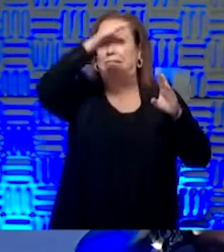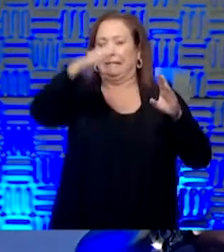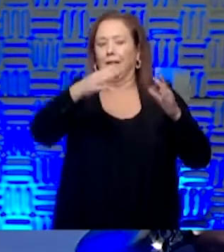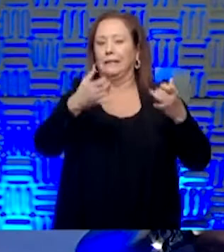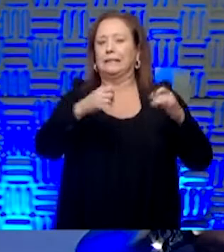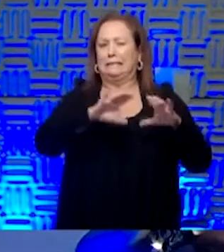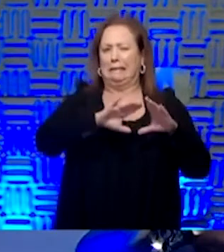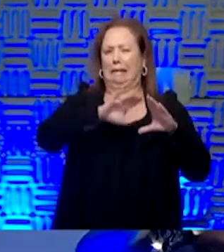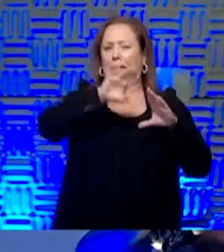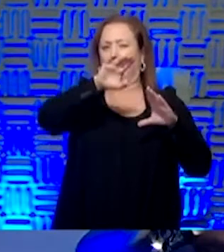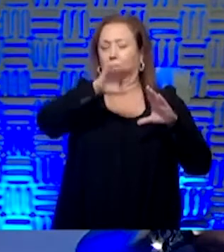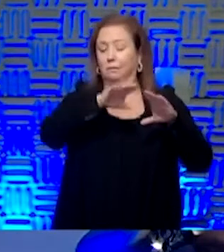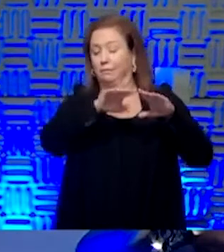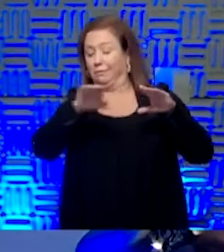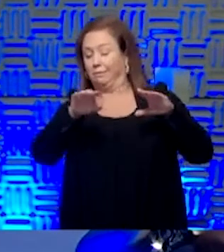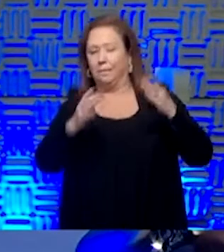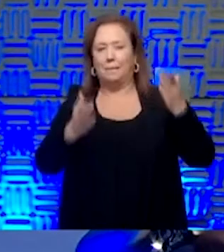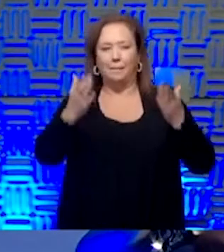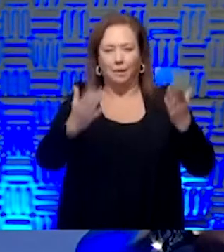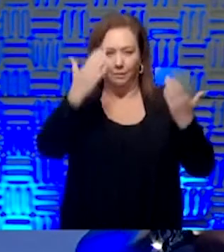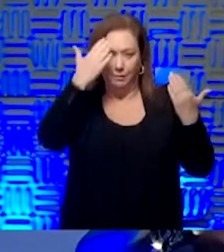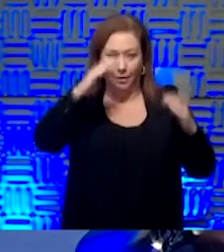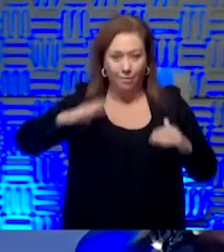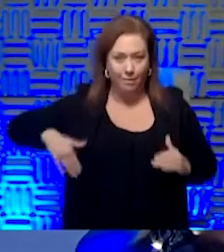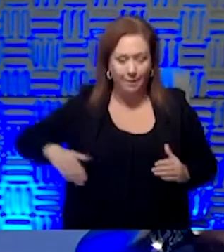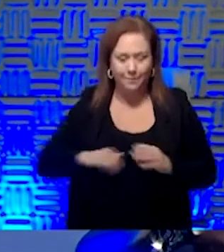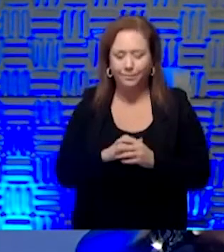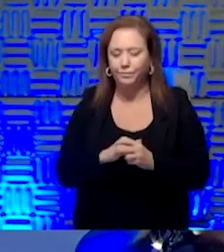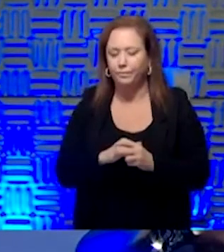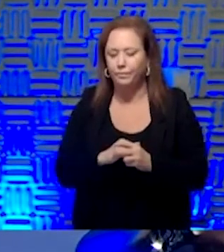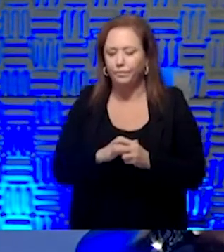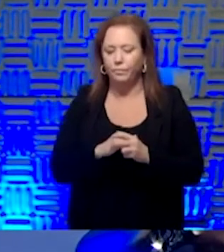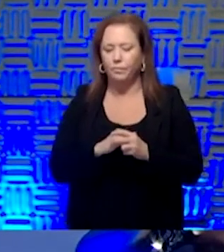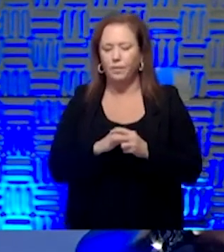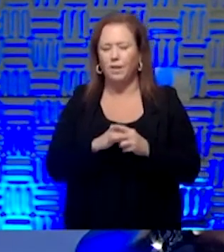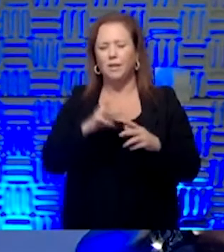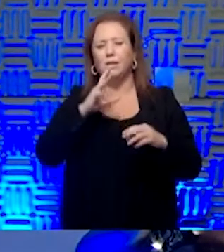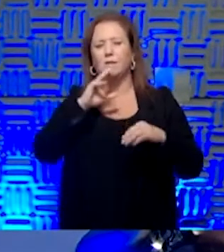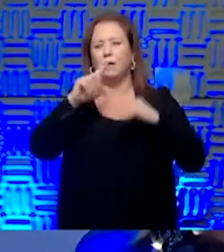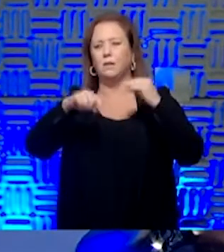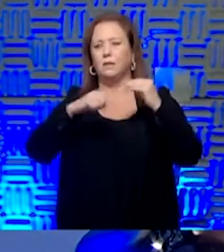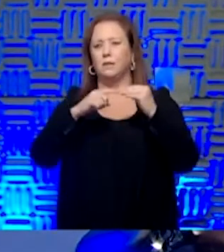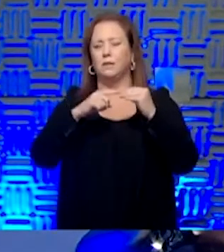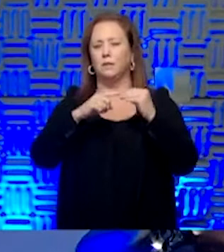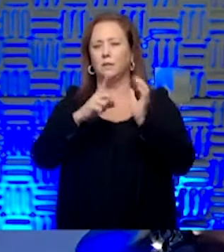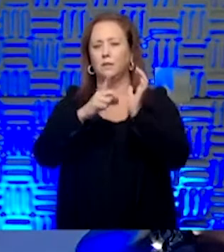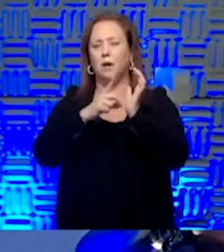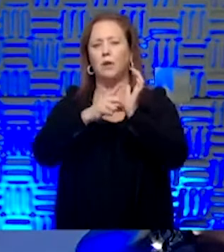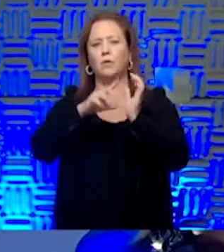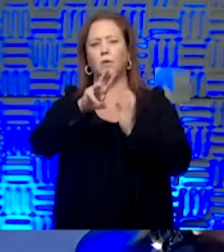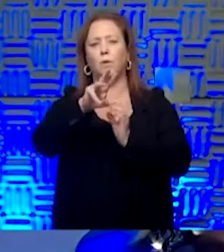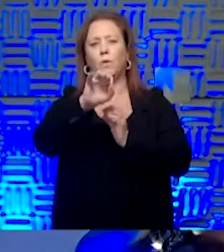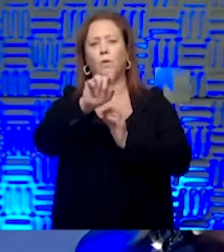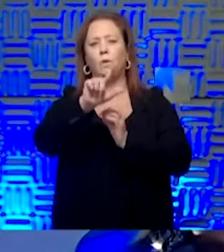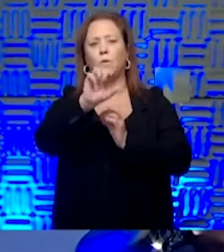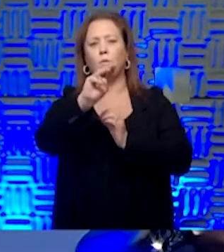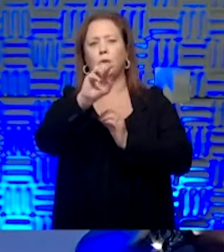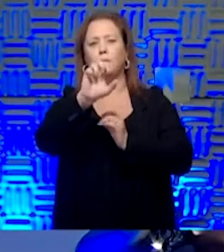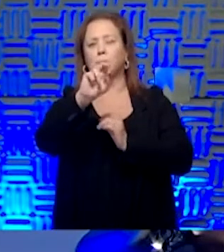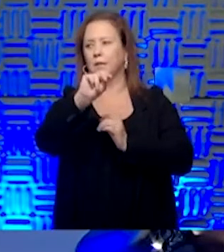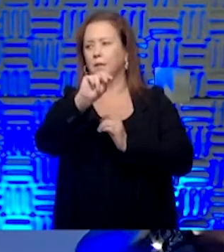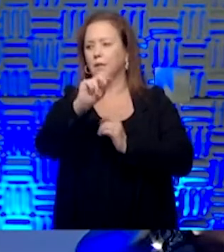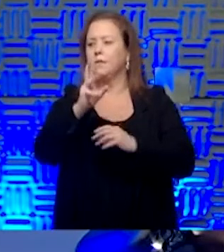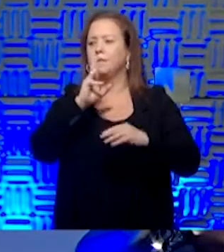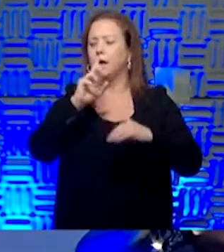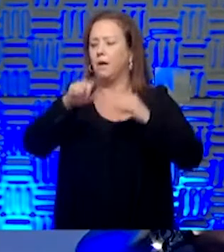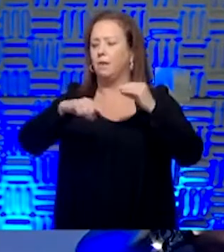so talk to me a little bit about and this sort of goes to Dr. Porter Williamson's expertise. Talk